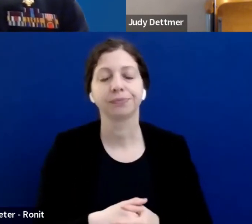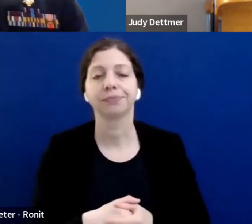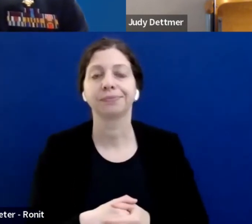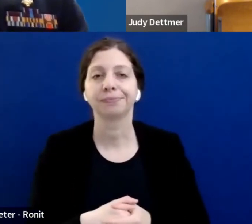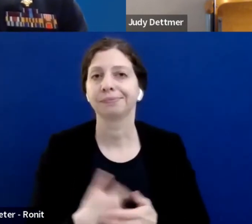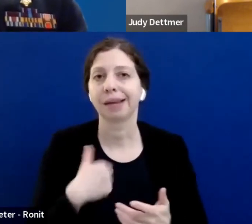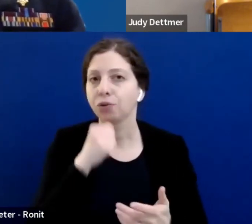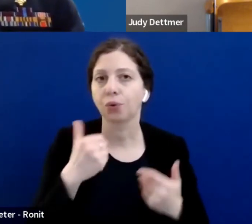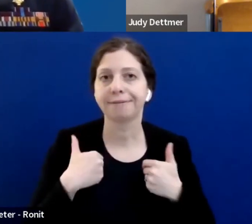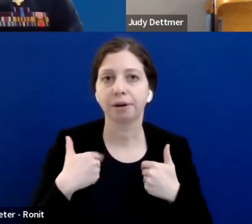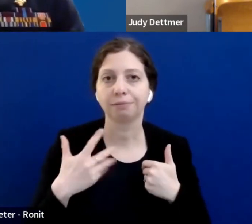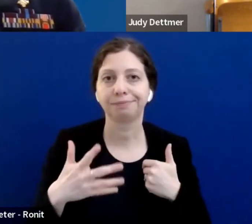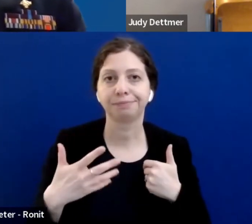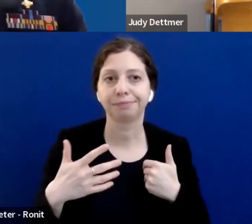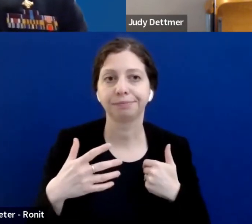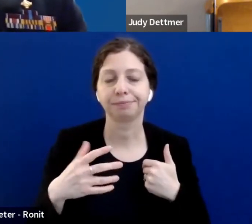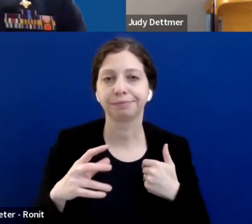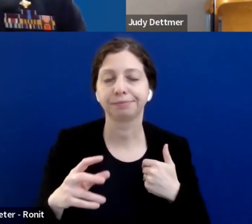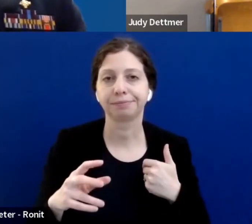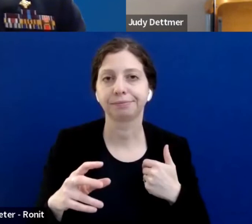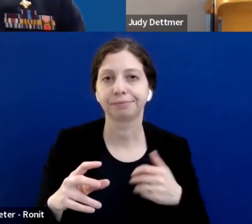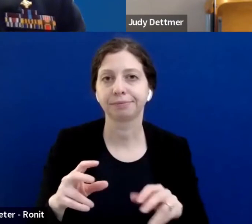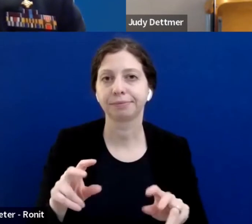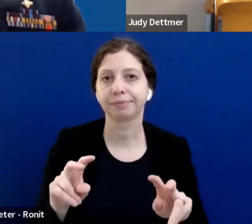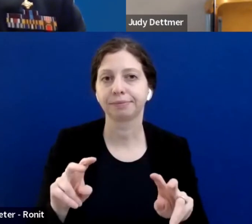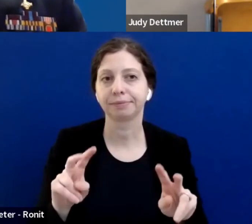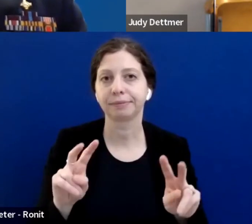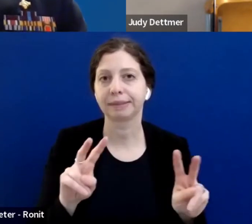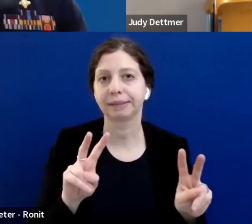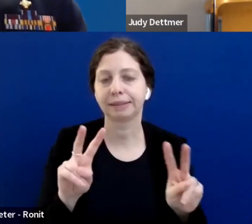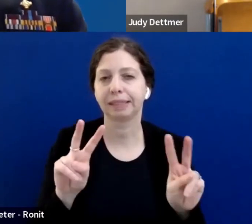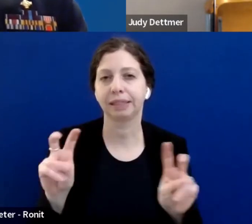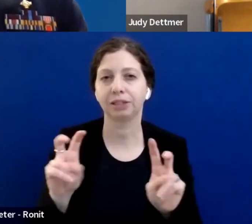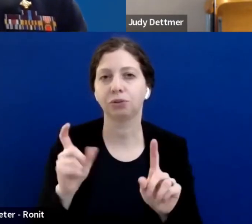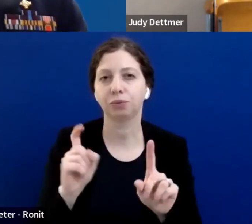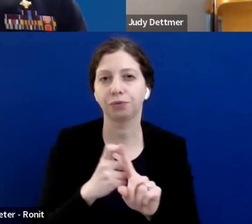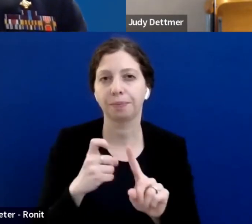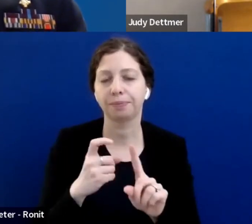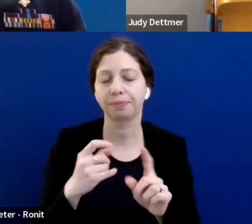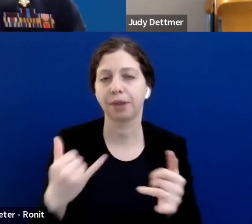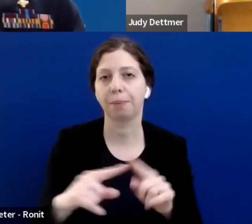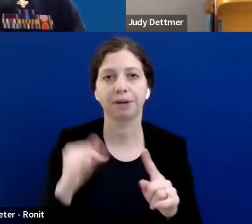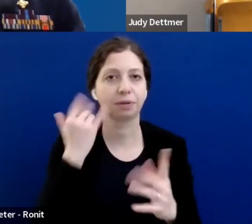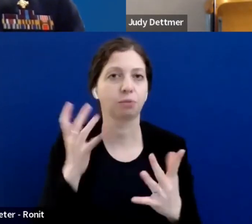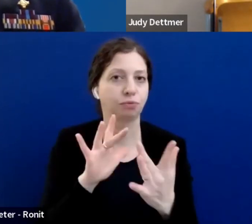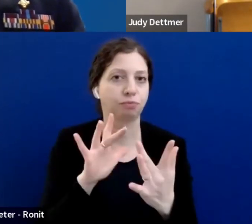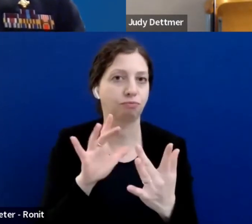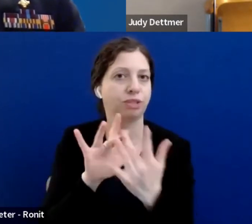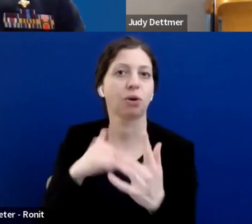I don't have the citation at the top of my head, but if somebody wanted to reach out, I'd be happy to provide